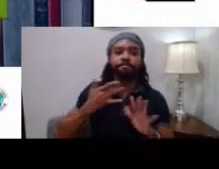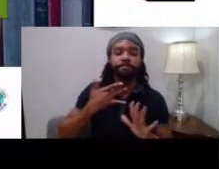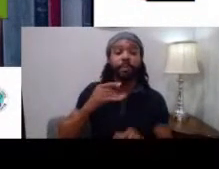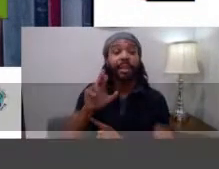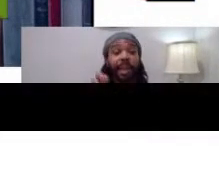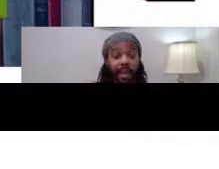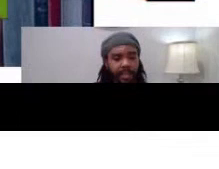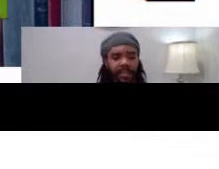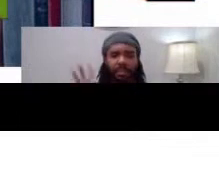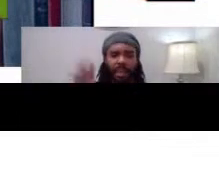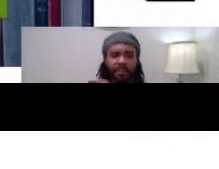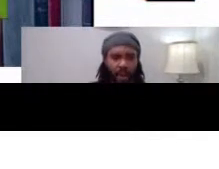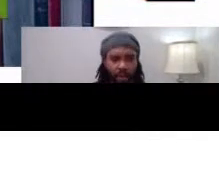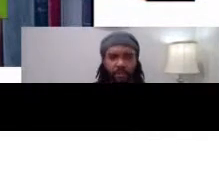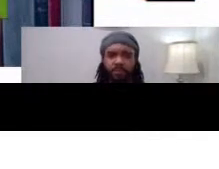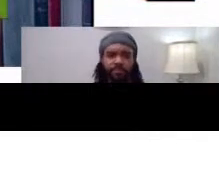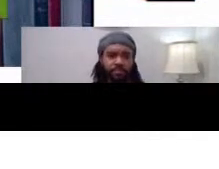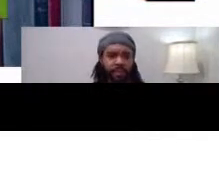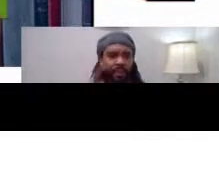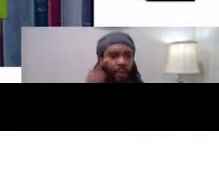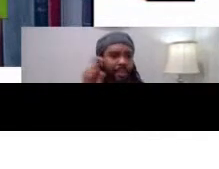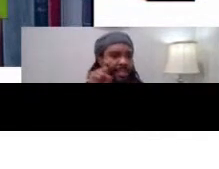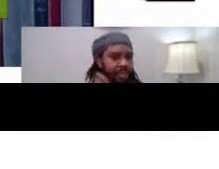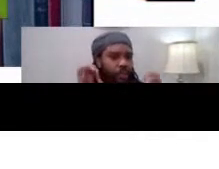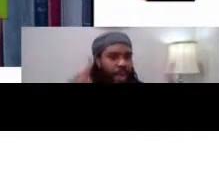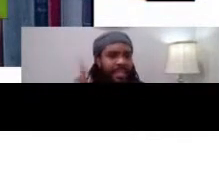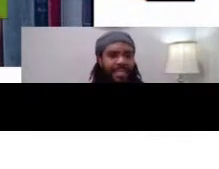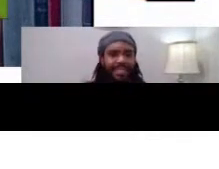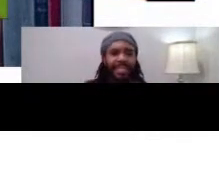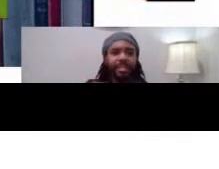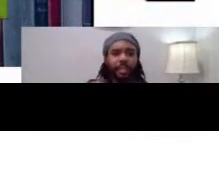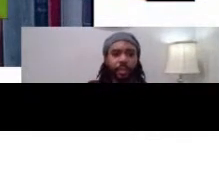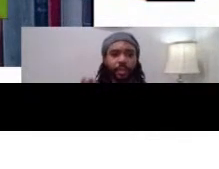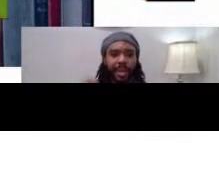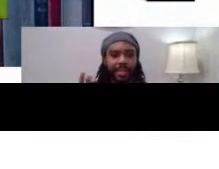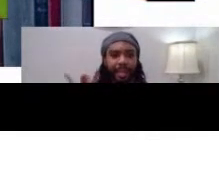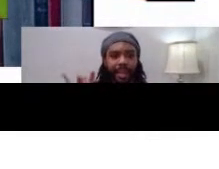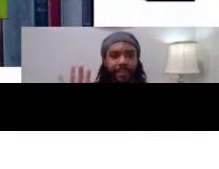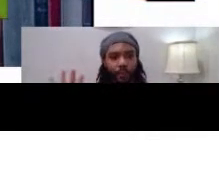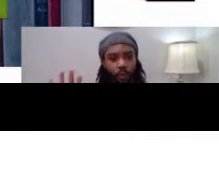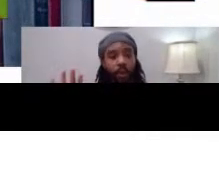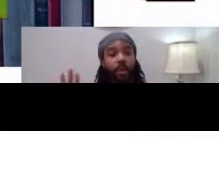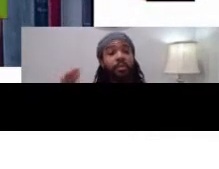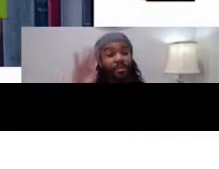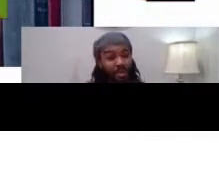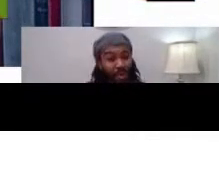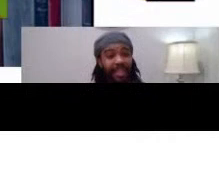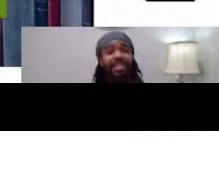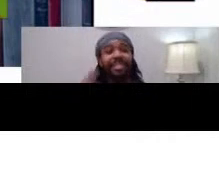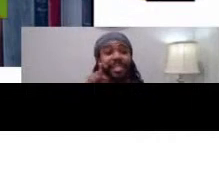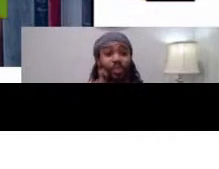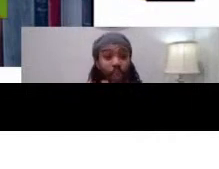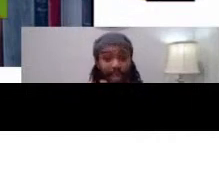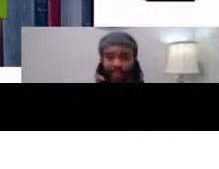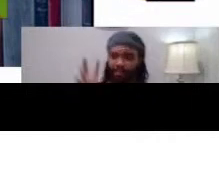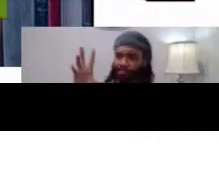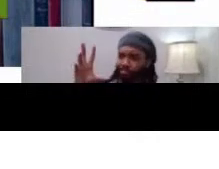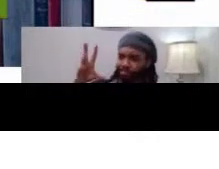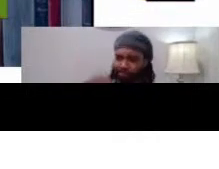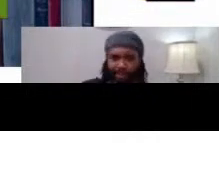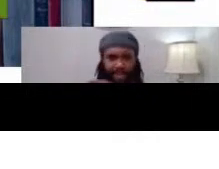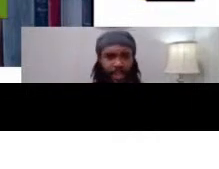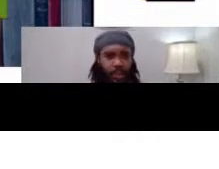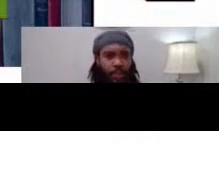since 1964. Asserting that sexuality is a fundamental part of being human, one that is